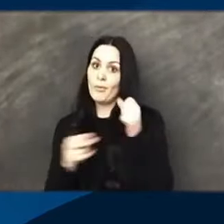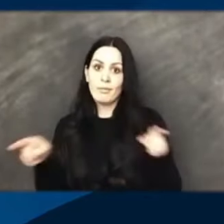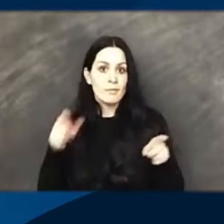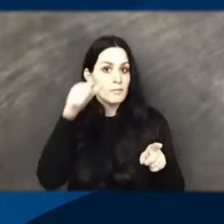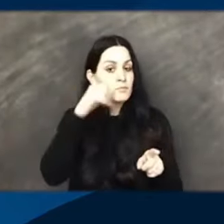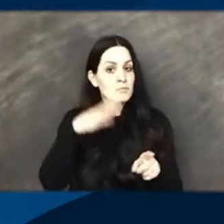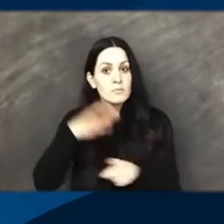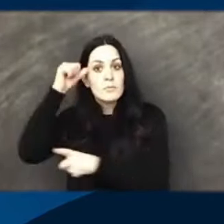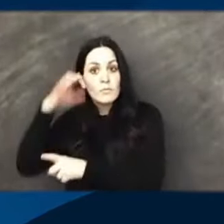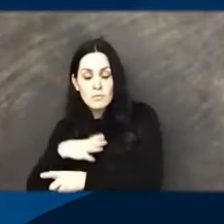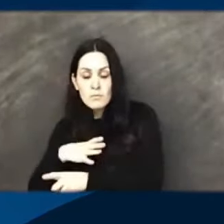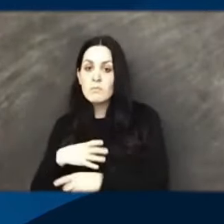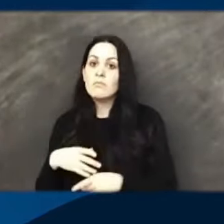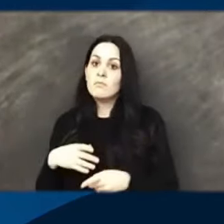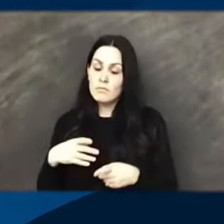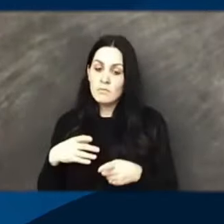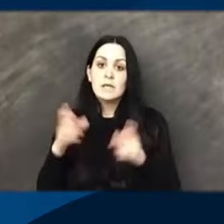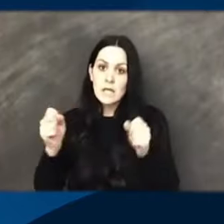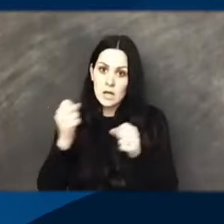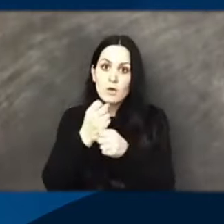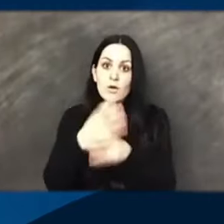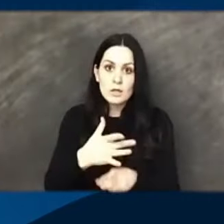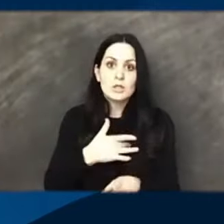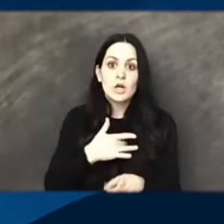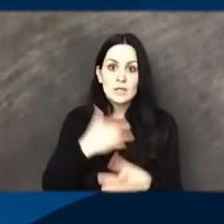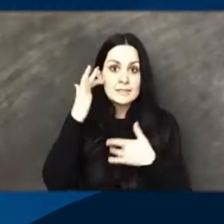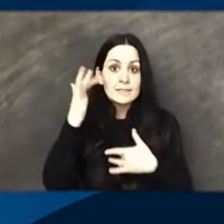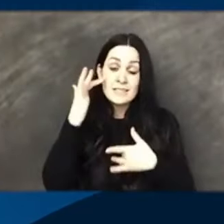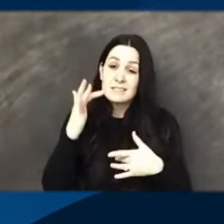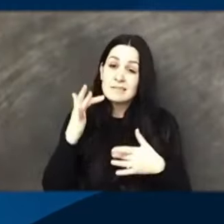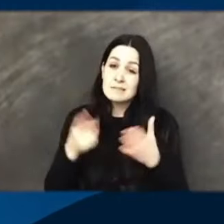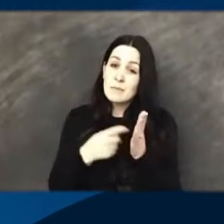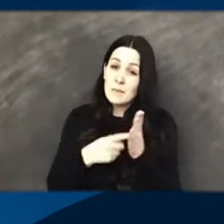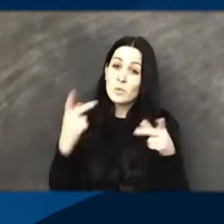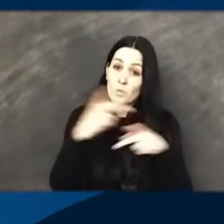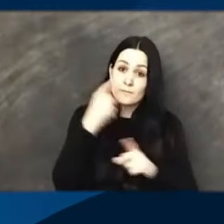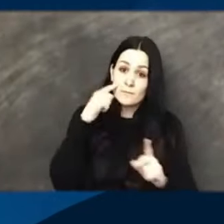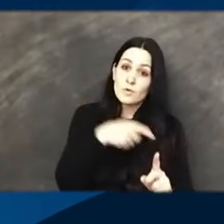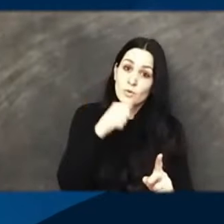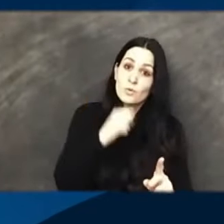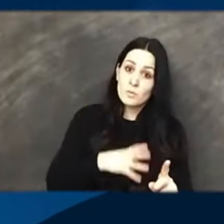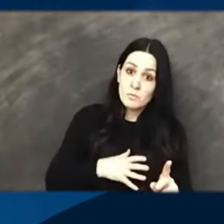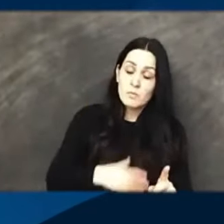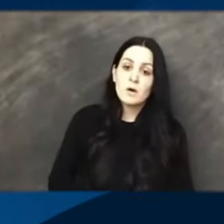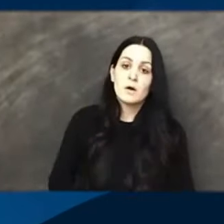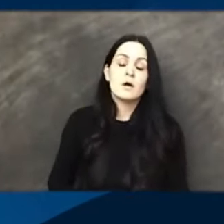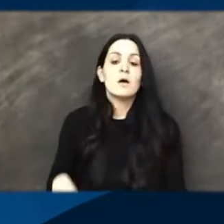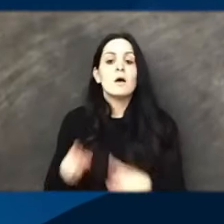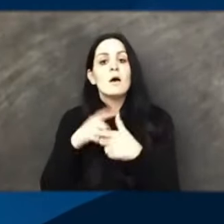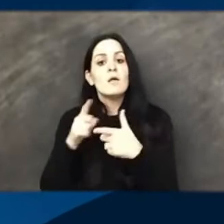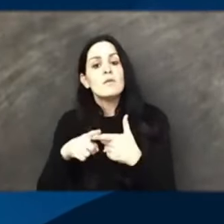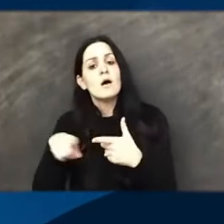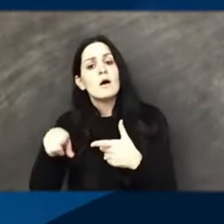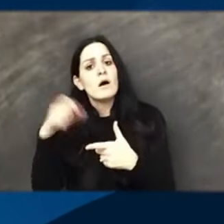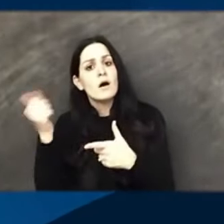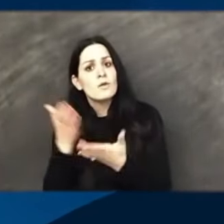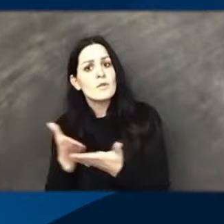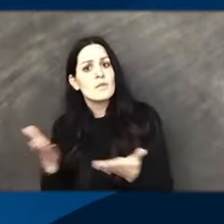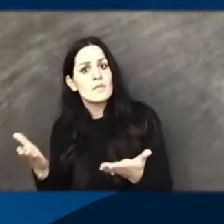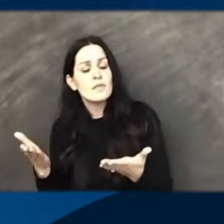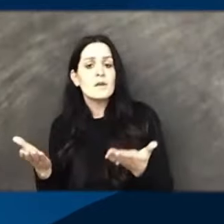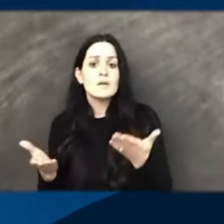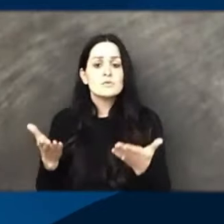women. If anything, even larger for women than it is for men. And then there's some things that seem to